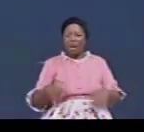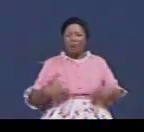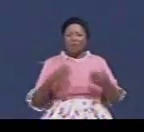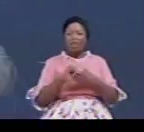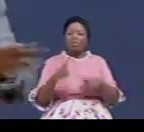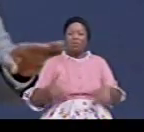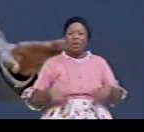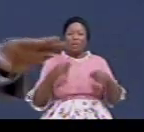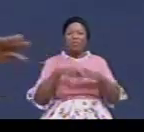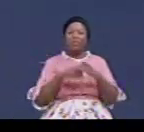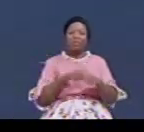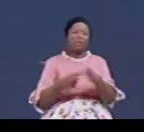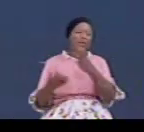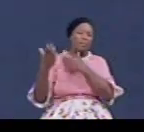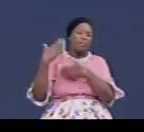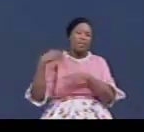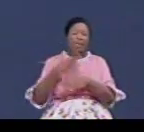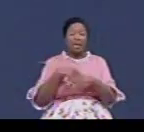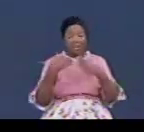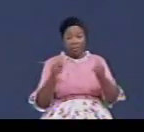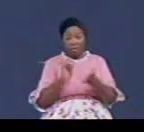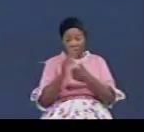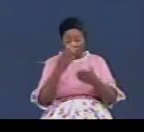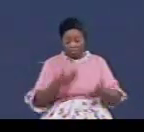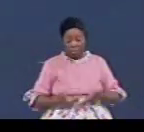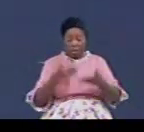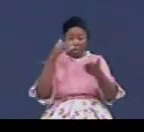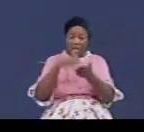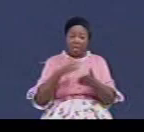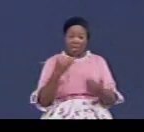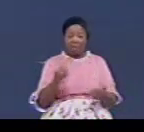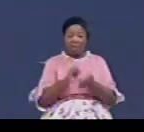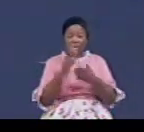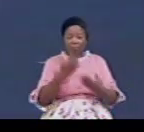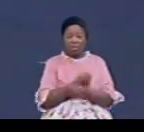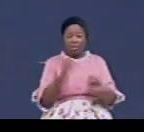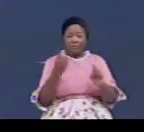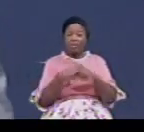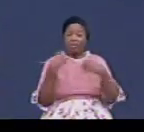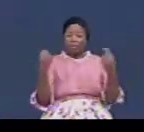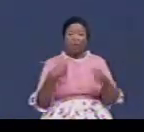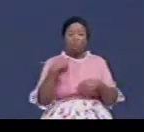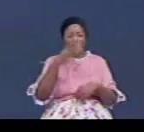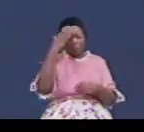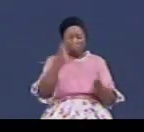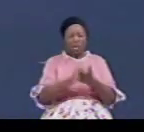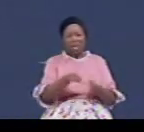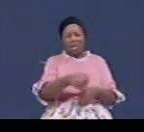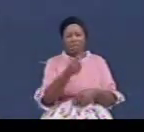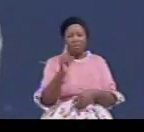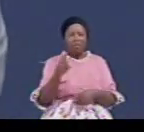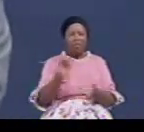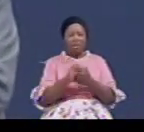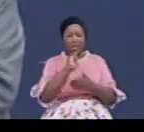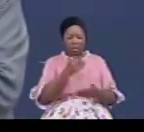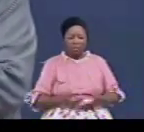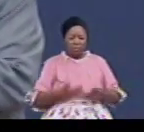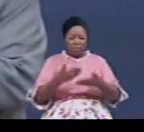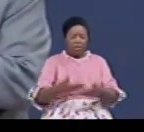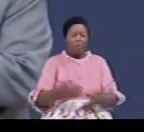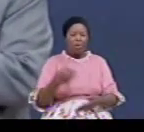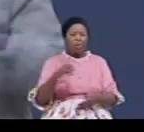the past. And now that you are born again, it says we know that whosoever is born of